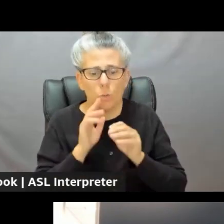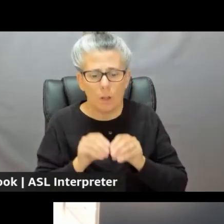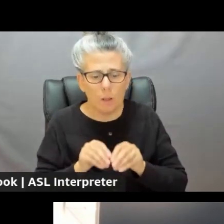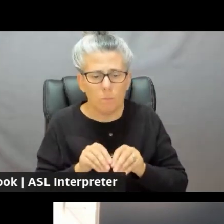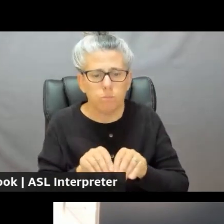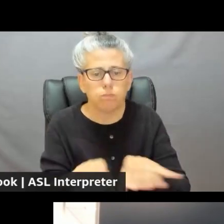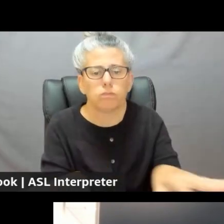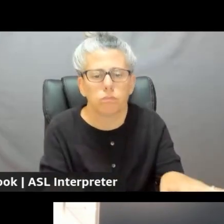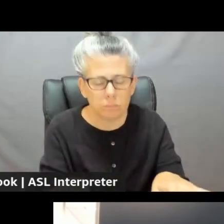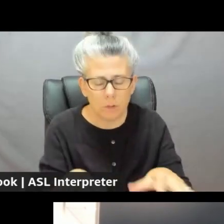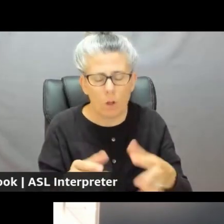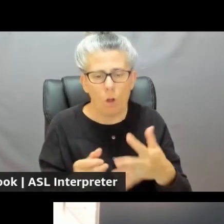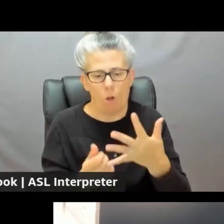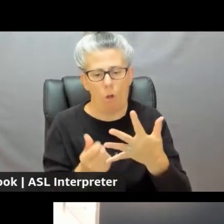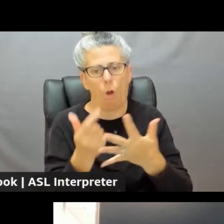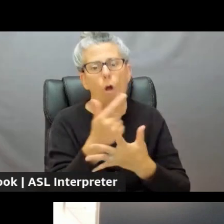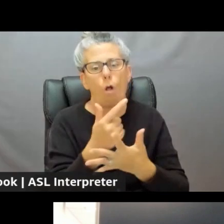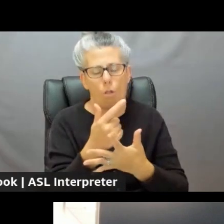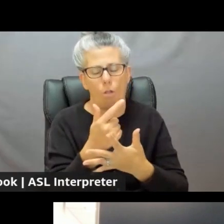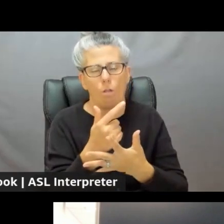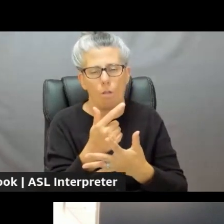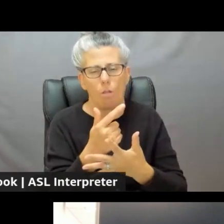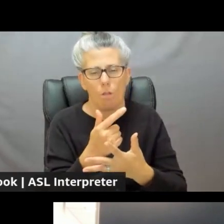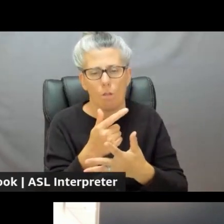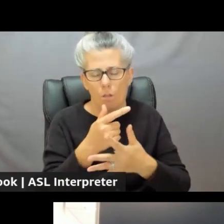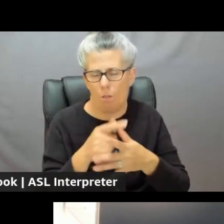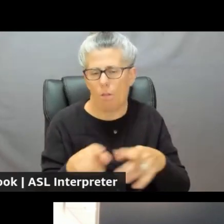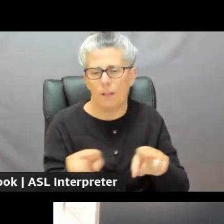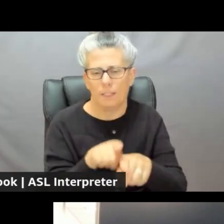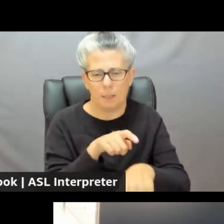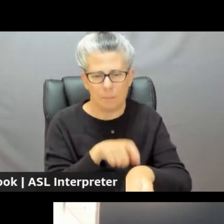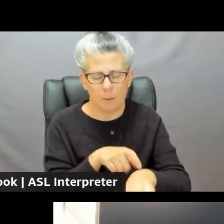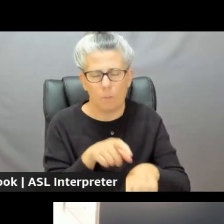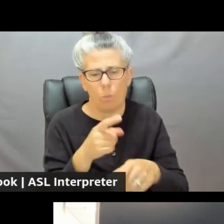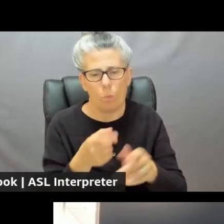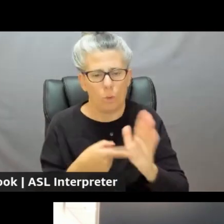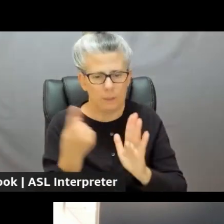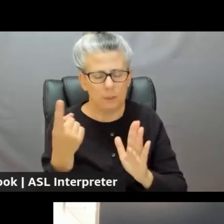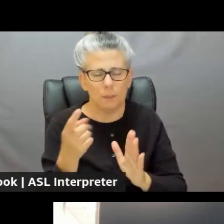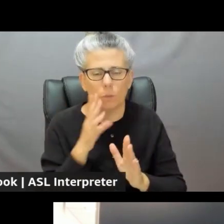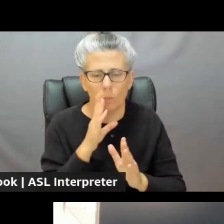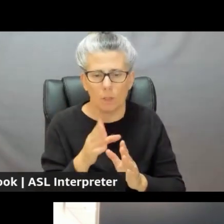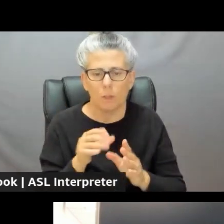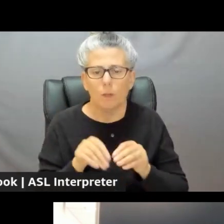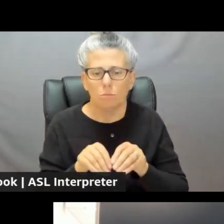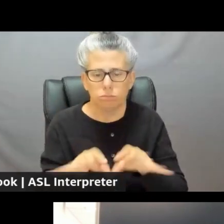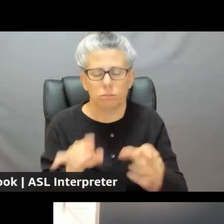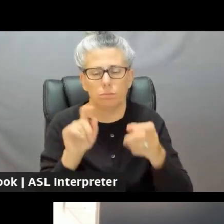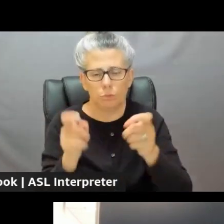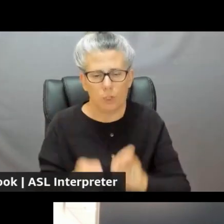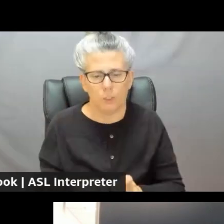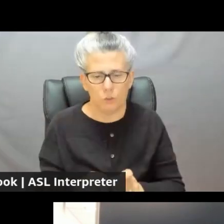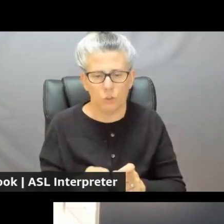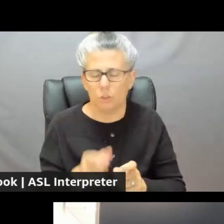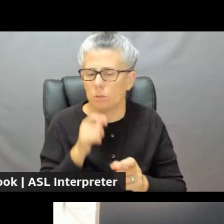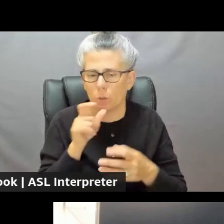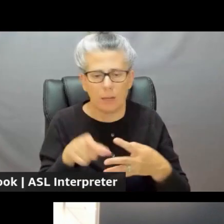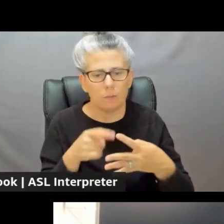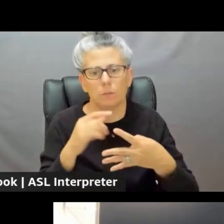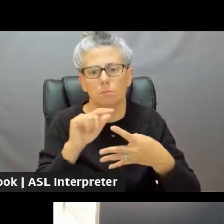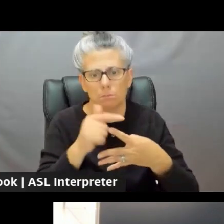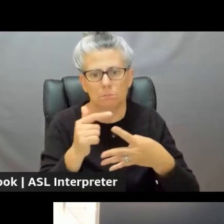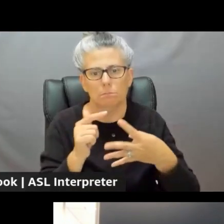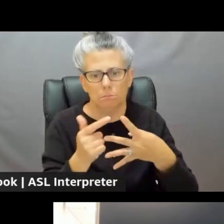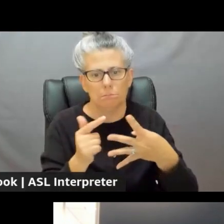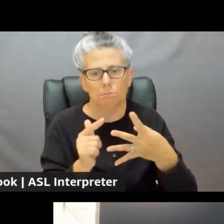sure you're making minimal errors. All of that kind of encapsulates in this like cute little experience that we have, which